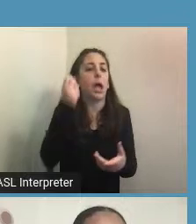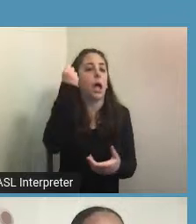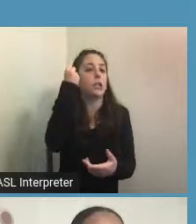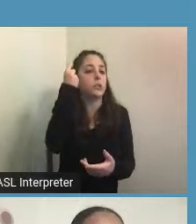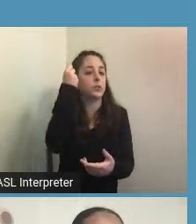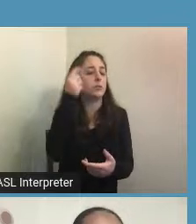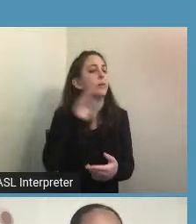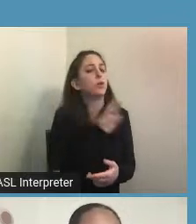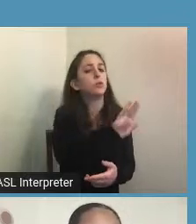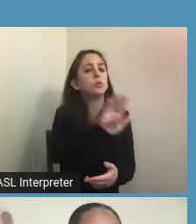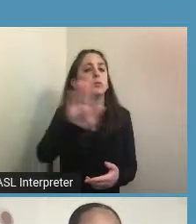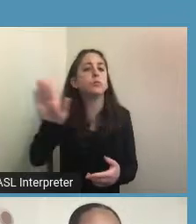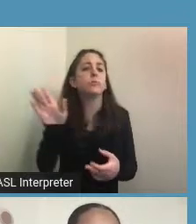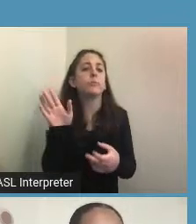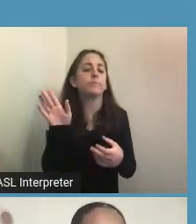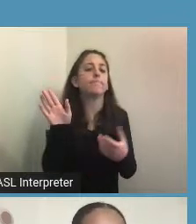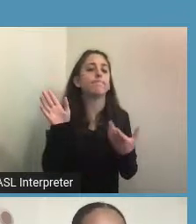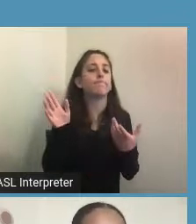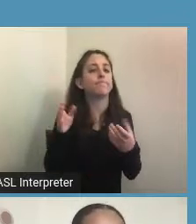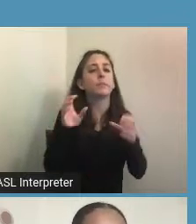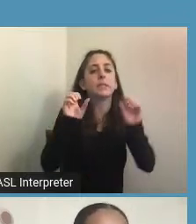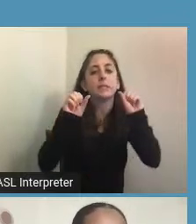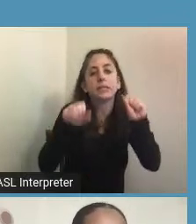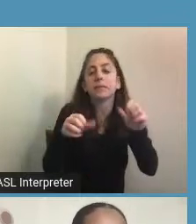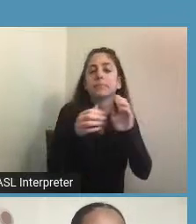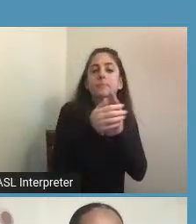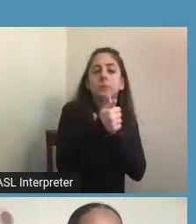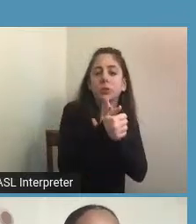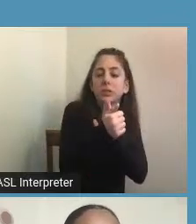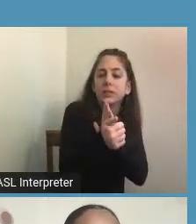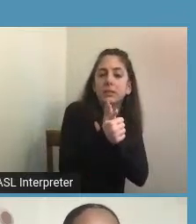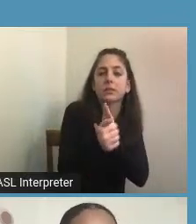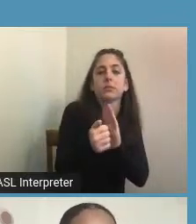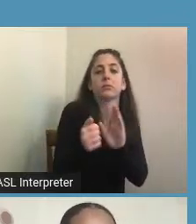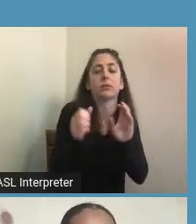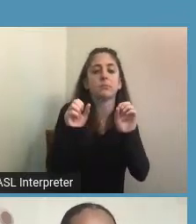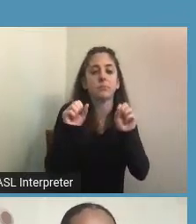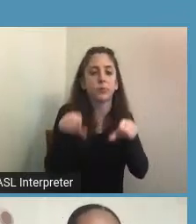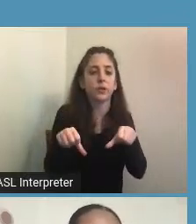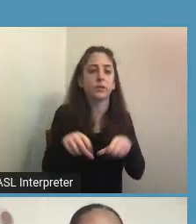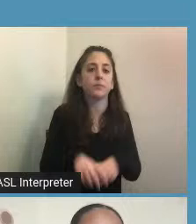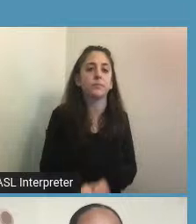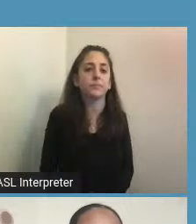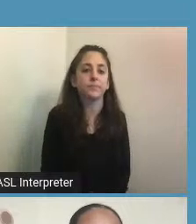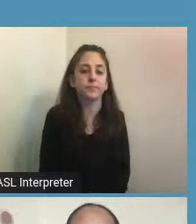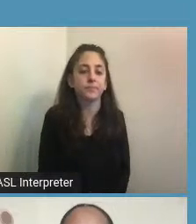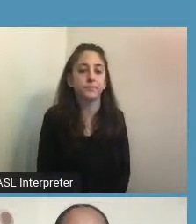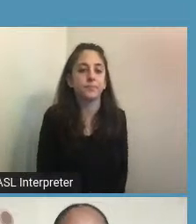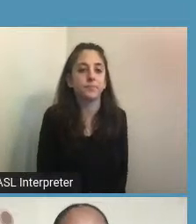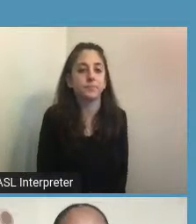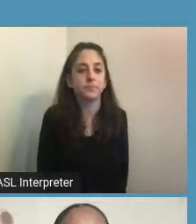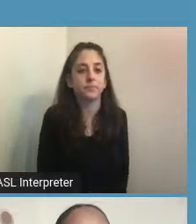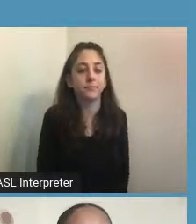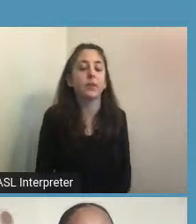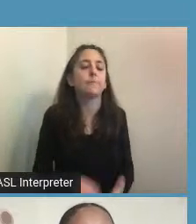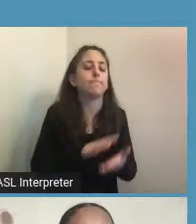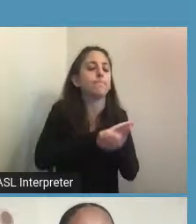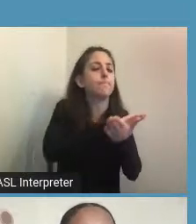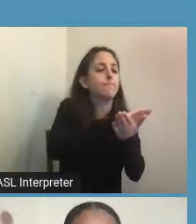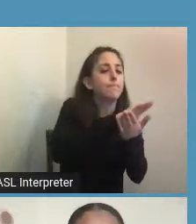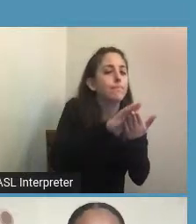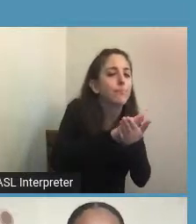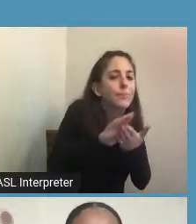a picture on top of a square and the logo, but you've got the same color story going on. Make it clean and make it